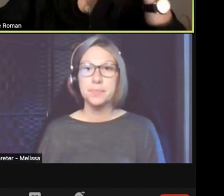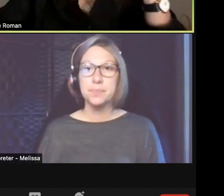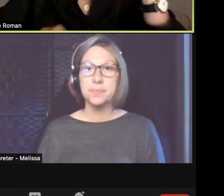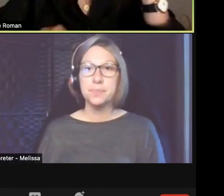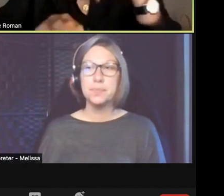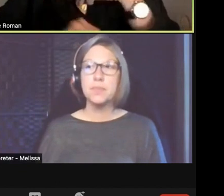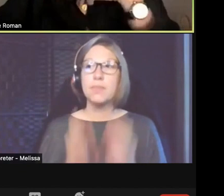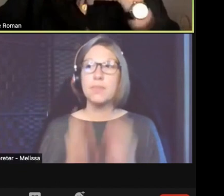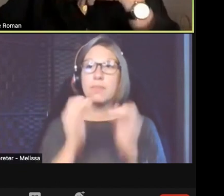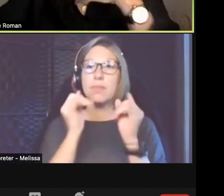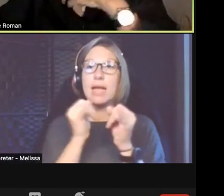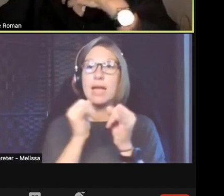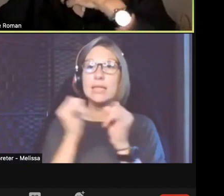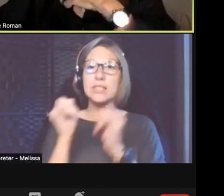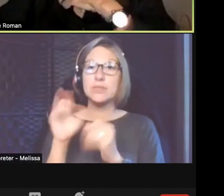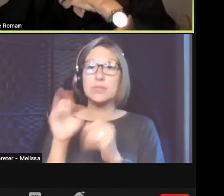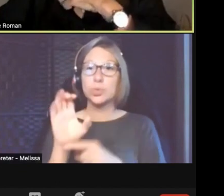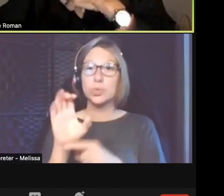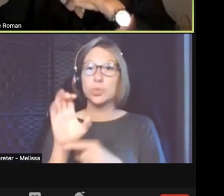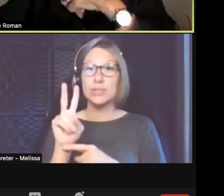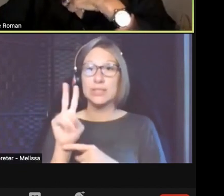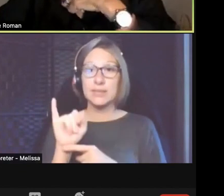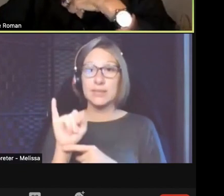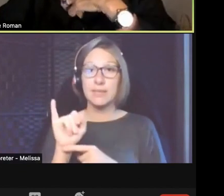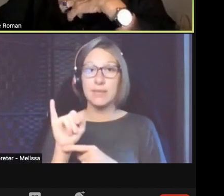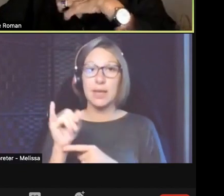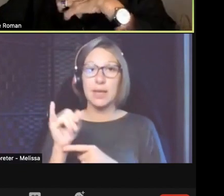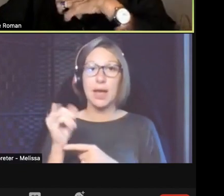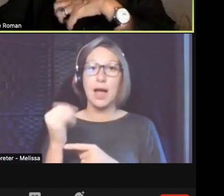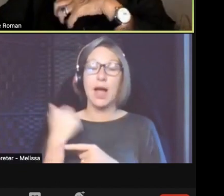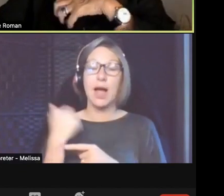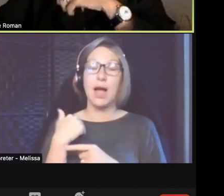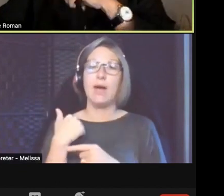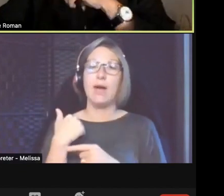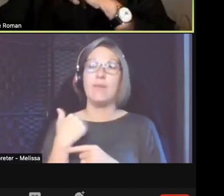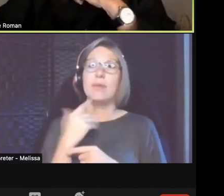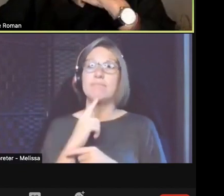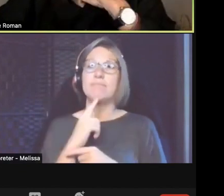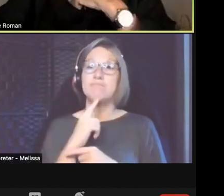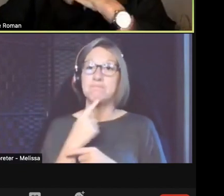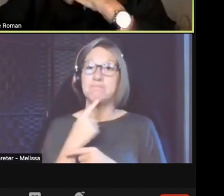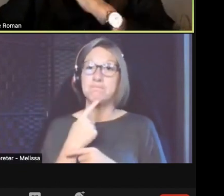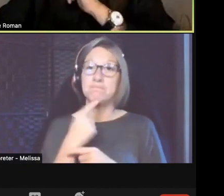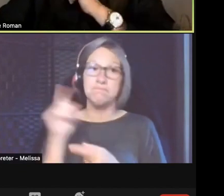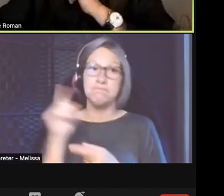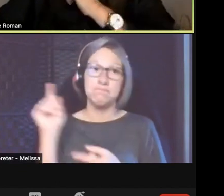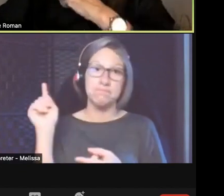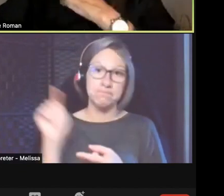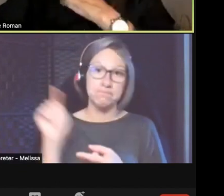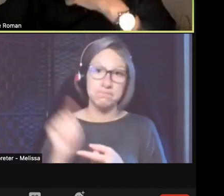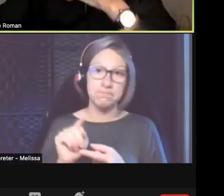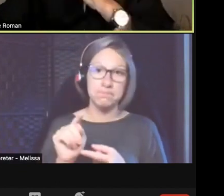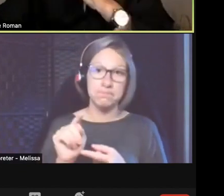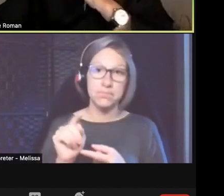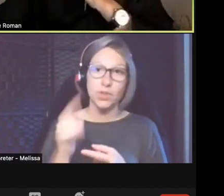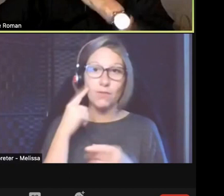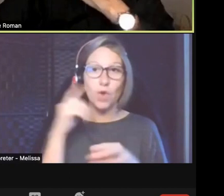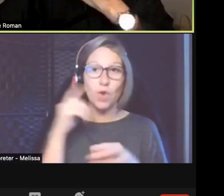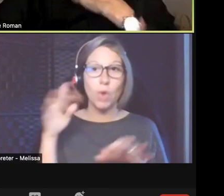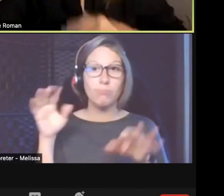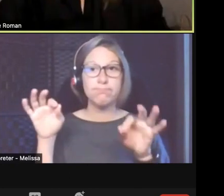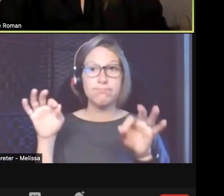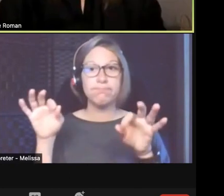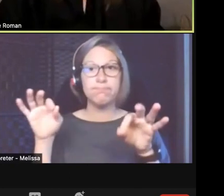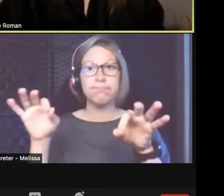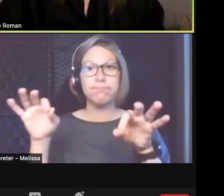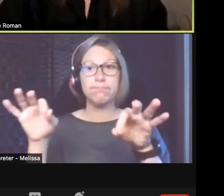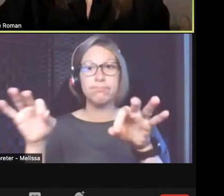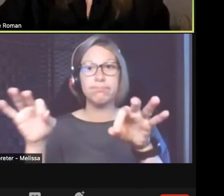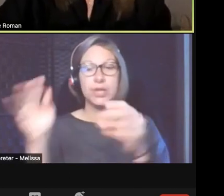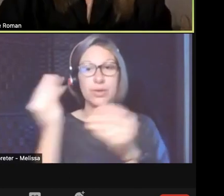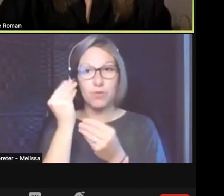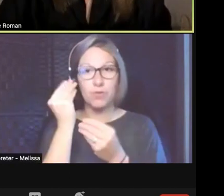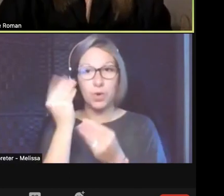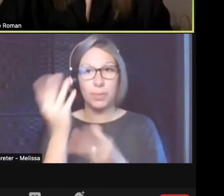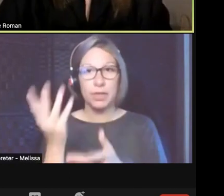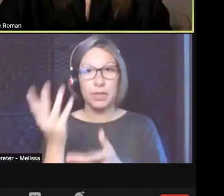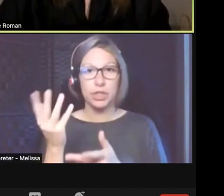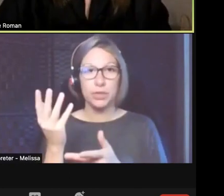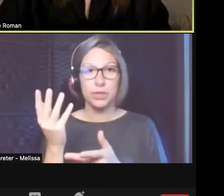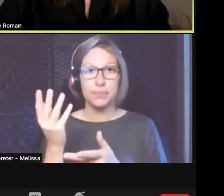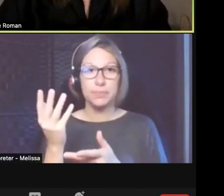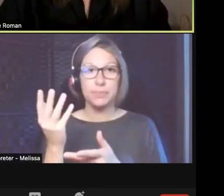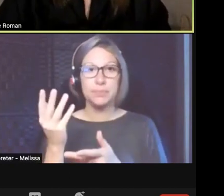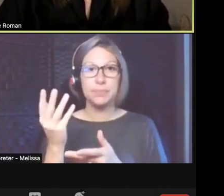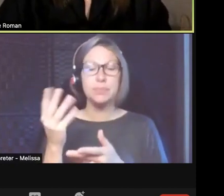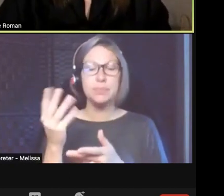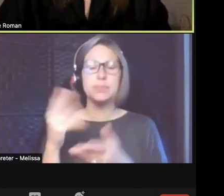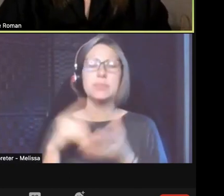Individuals with CVI have a significant reduction in gathering incidental information. This greatly reduces the